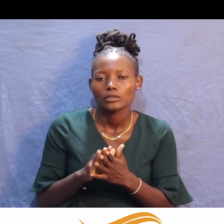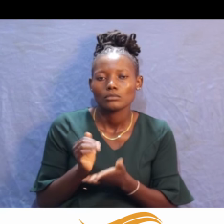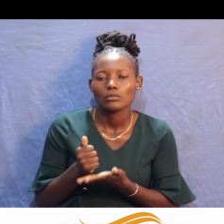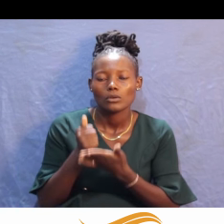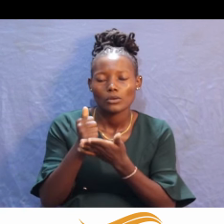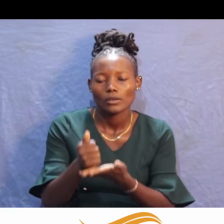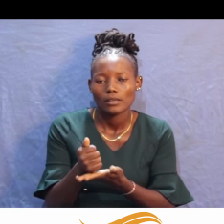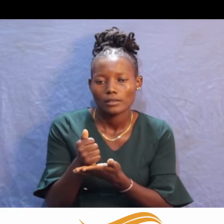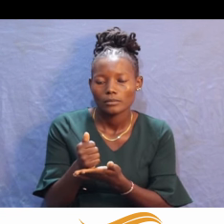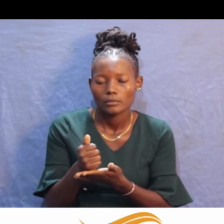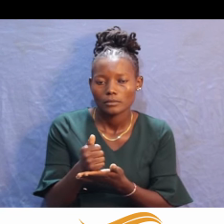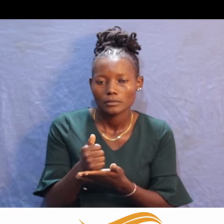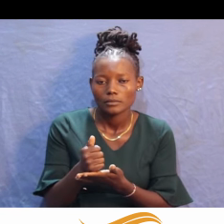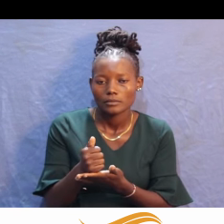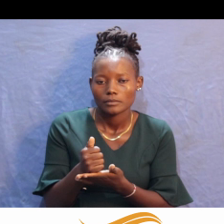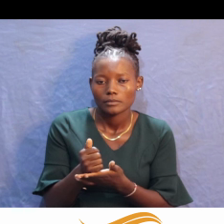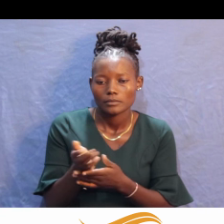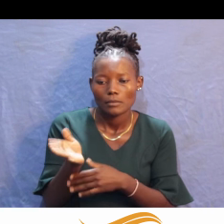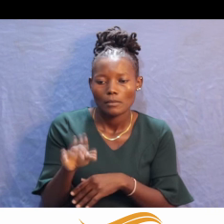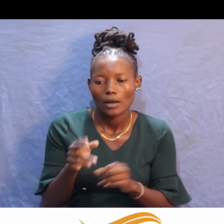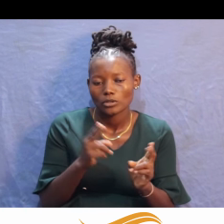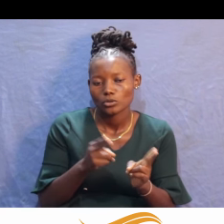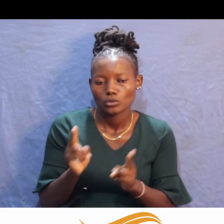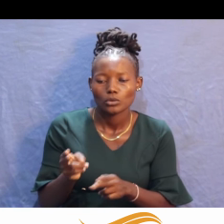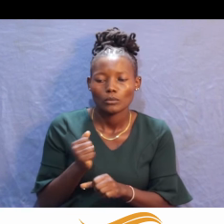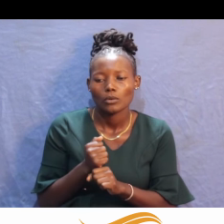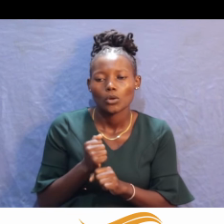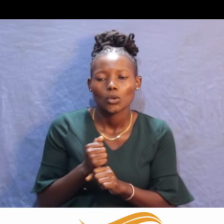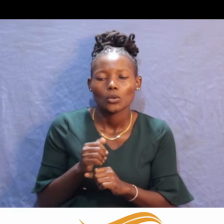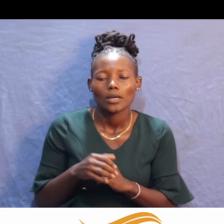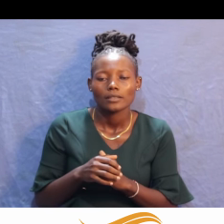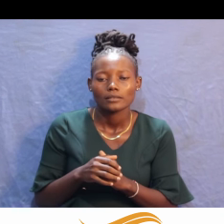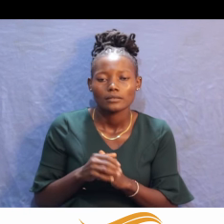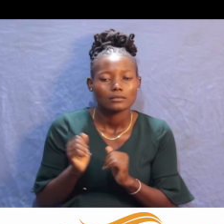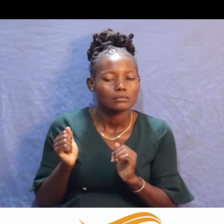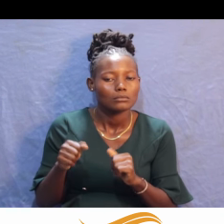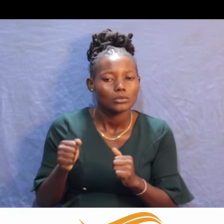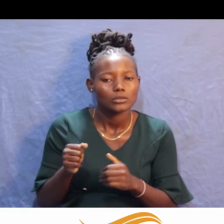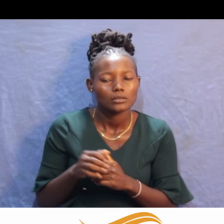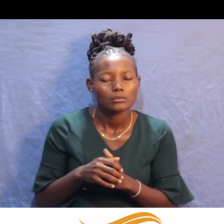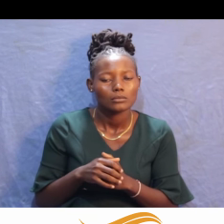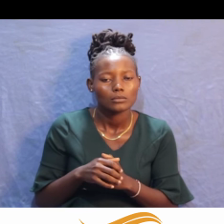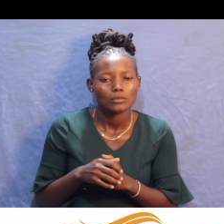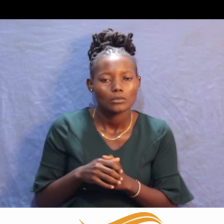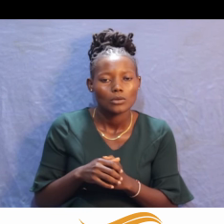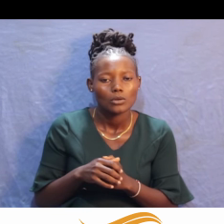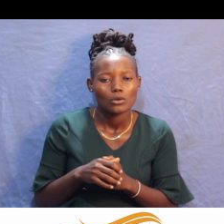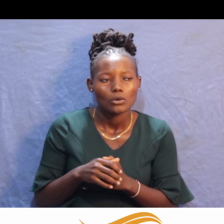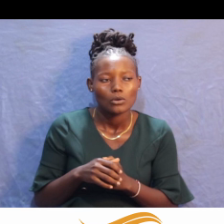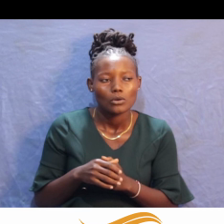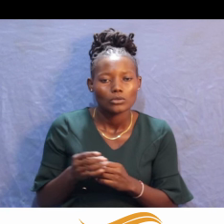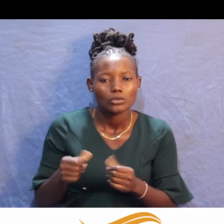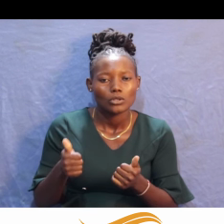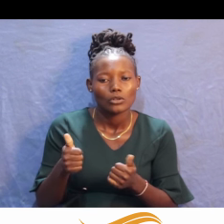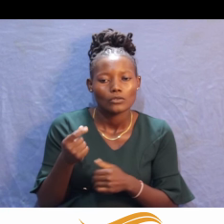to normal function sooner, quicker. He can sustain less injury